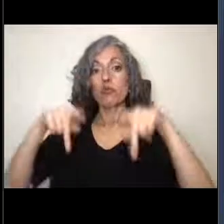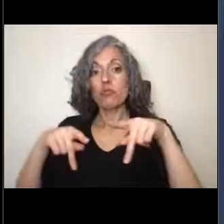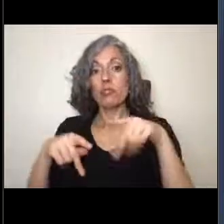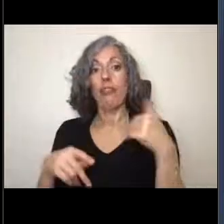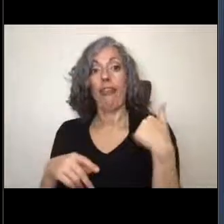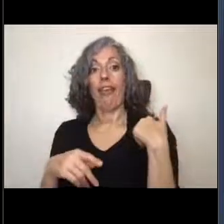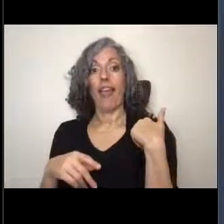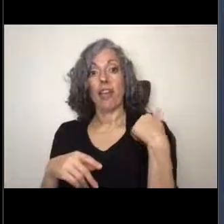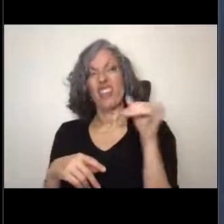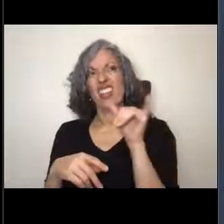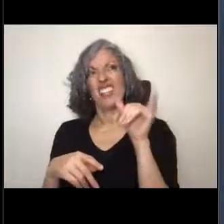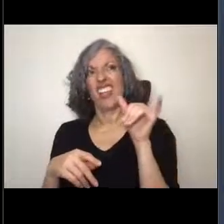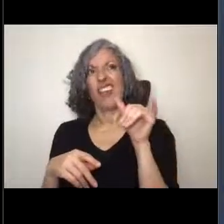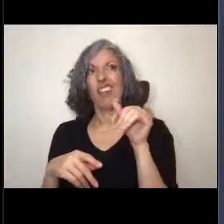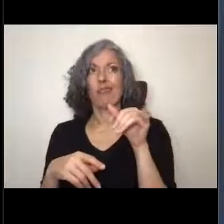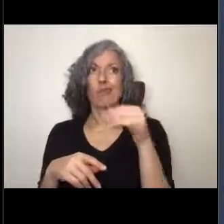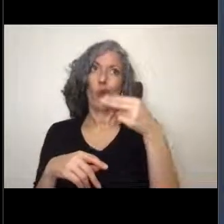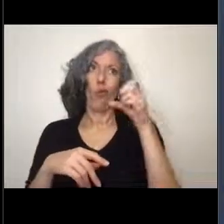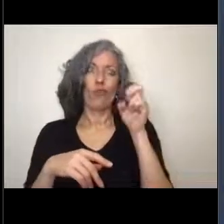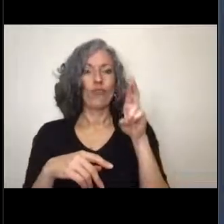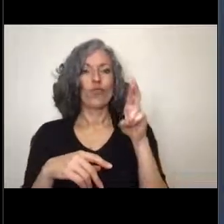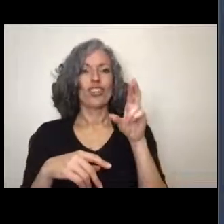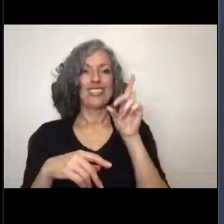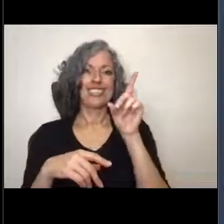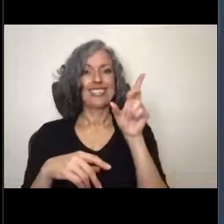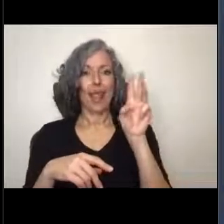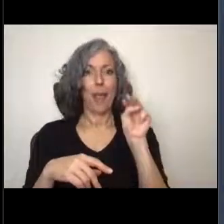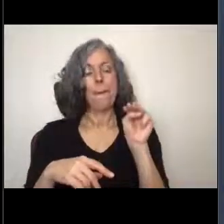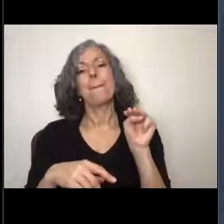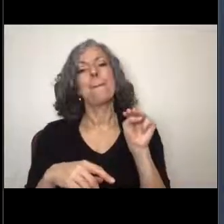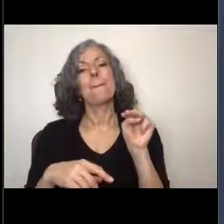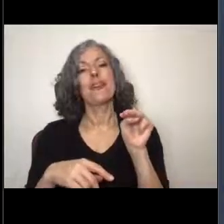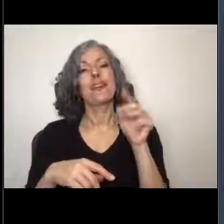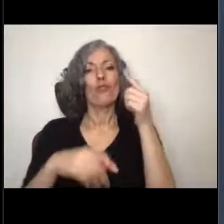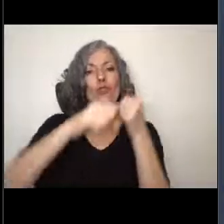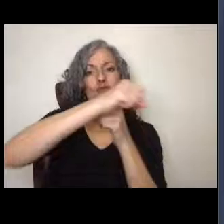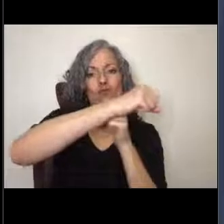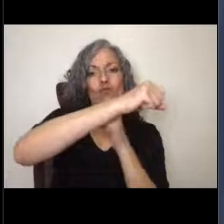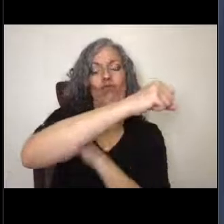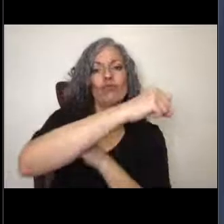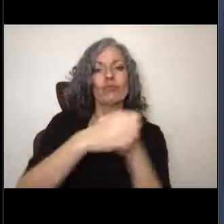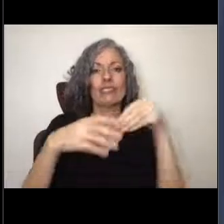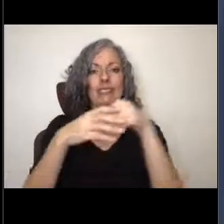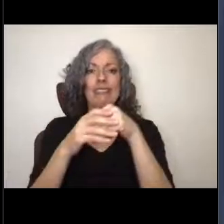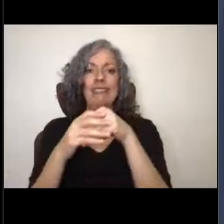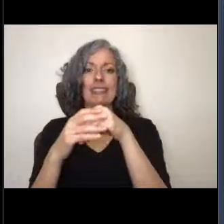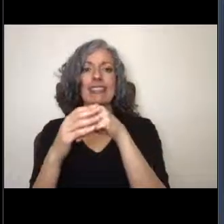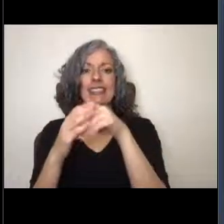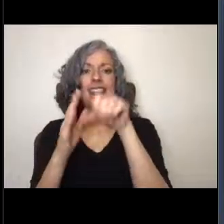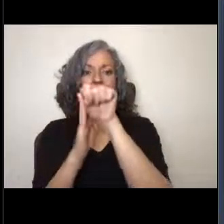be sort of our Hoover Dam of like big I infrastructure doing it right in the state of California? Right.